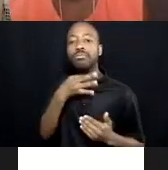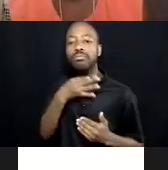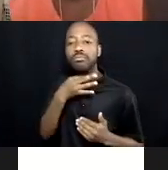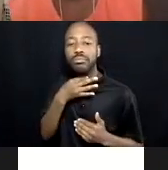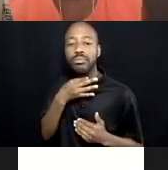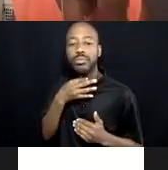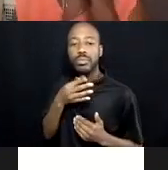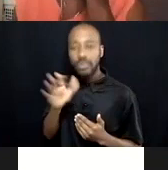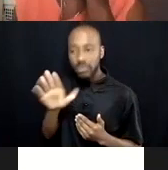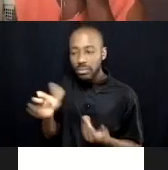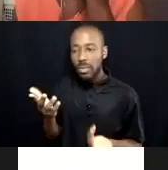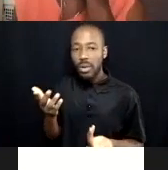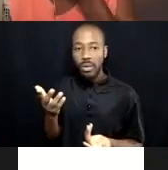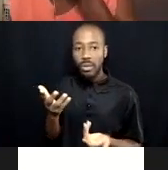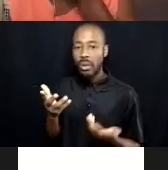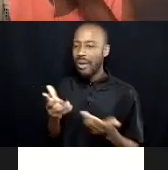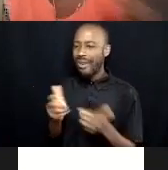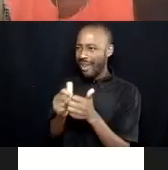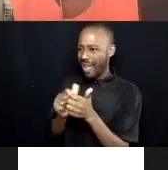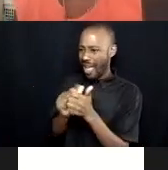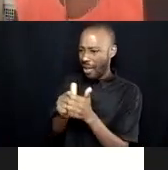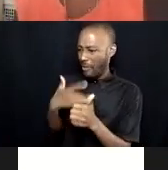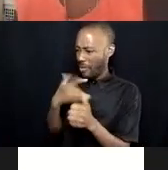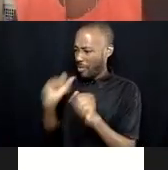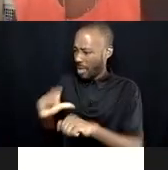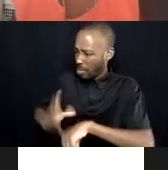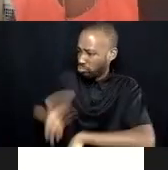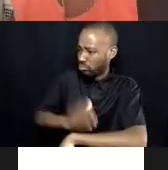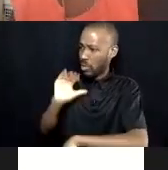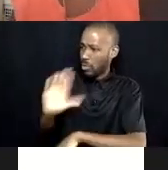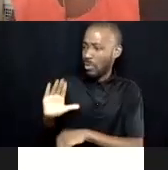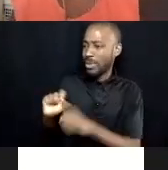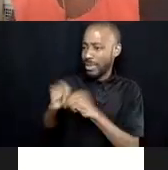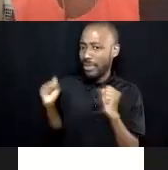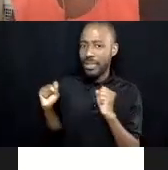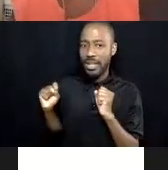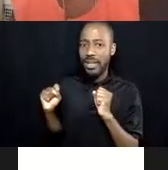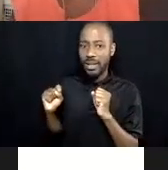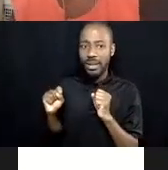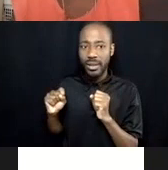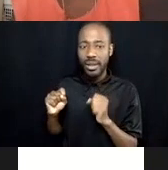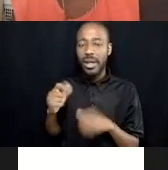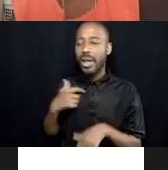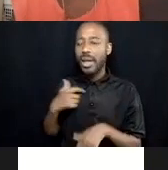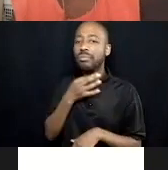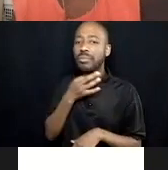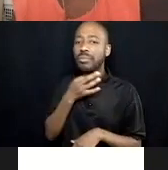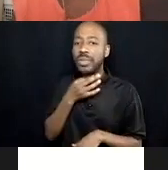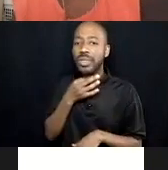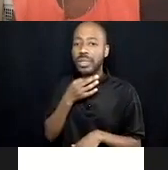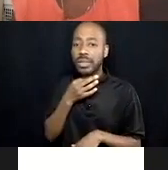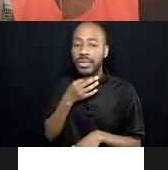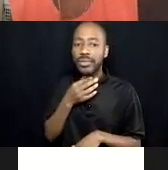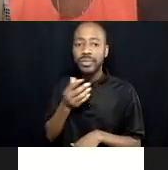think actually could make us all safer, or does make us safe when we're safe? Like, obviously love is one big one for you, and I'm just curious, like, you